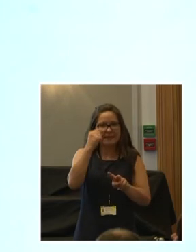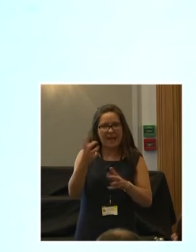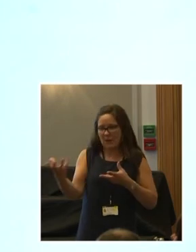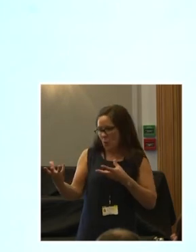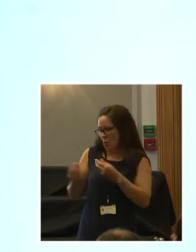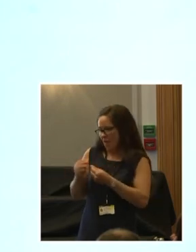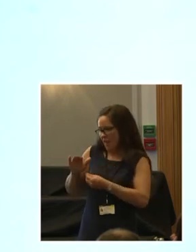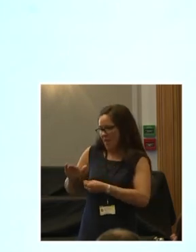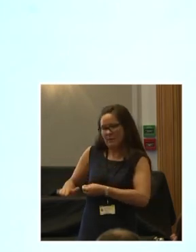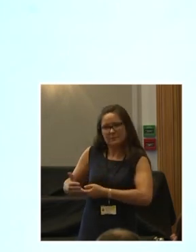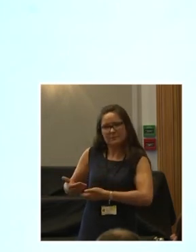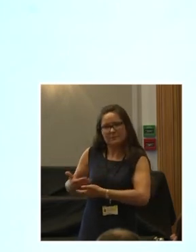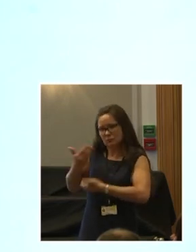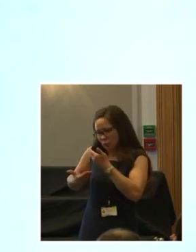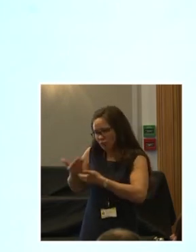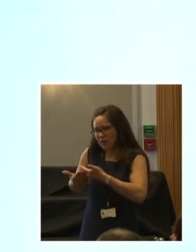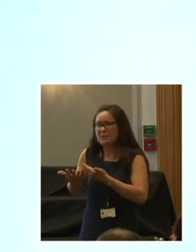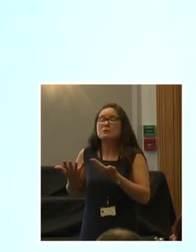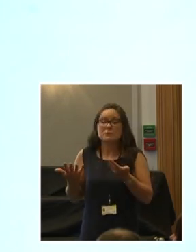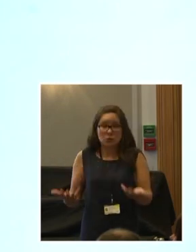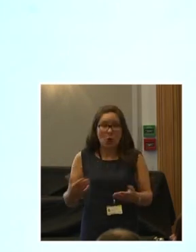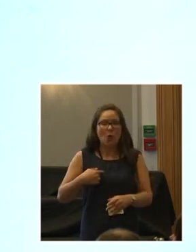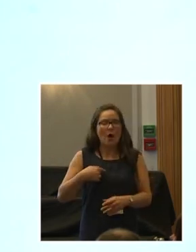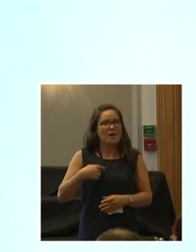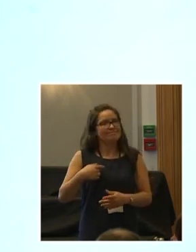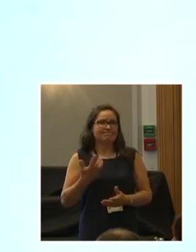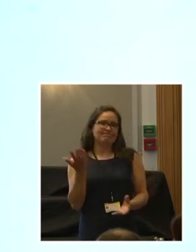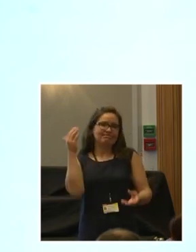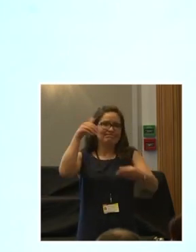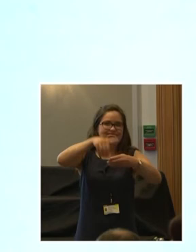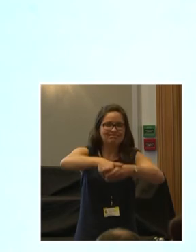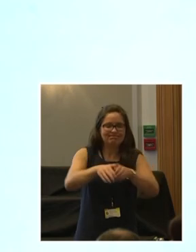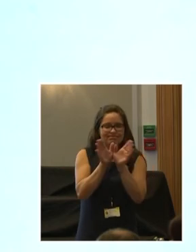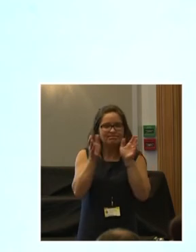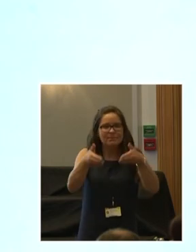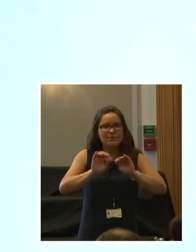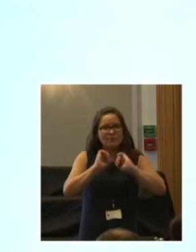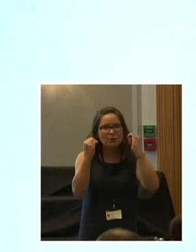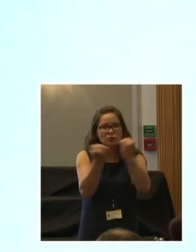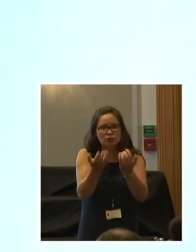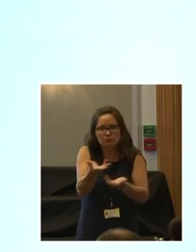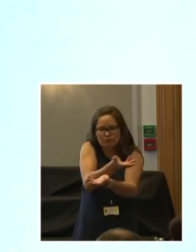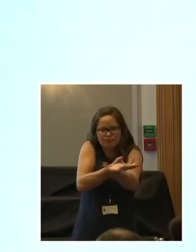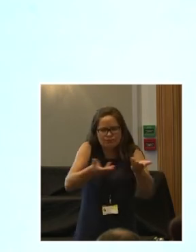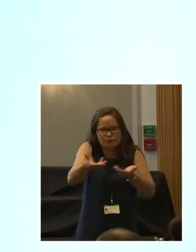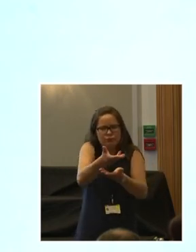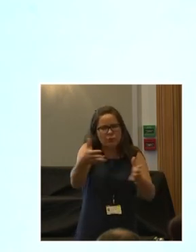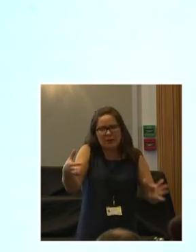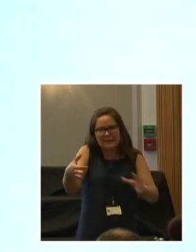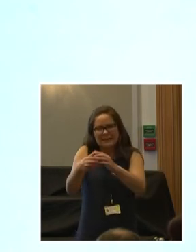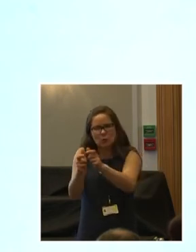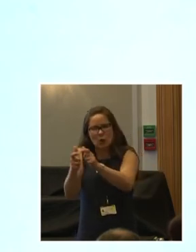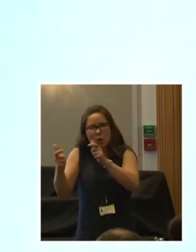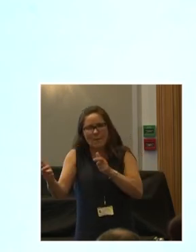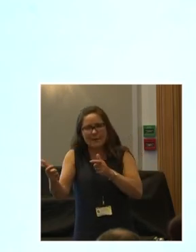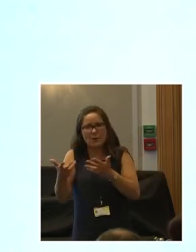world. So I became involved with a focus group who were working with a company down in Bristol,